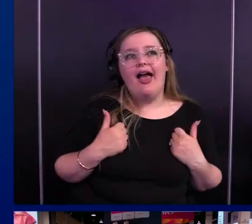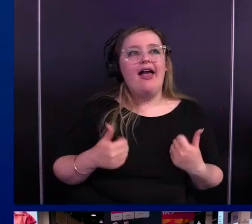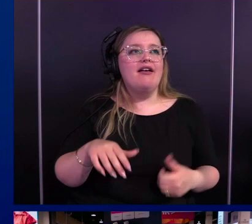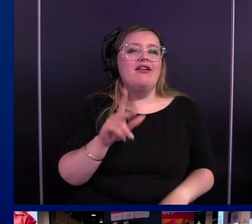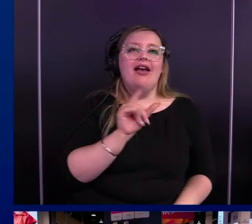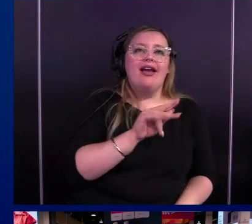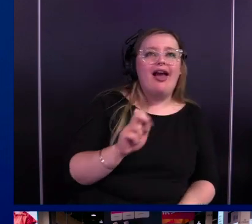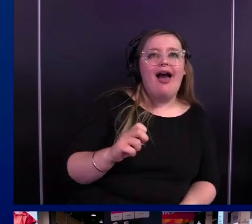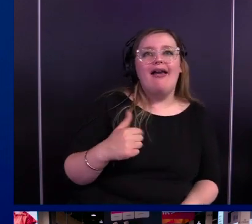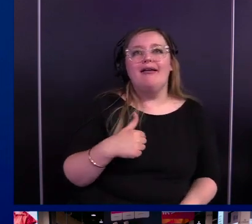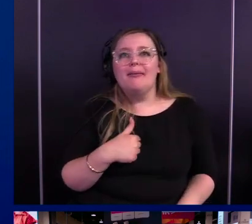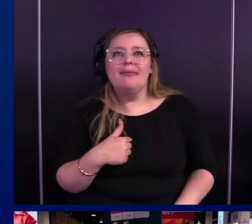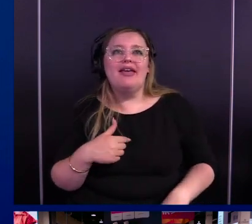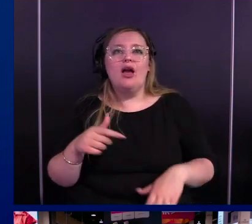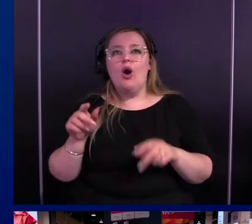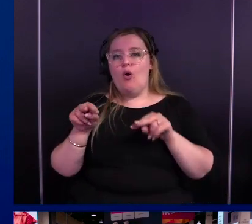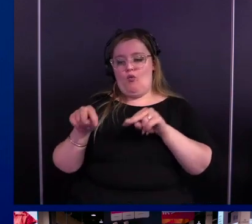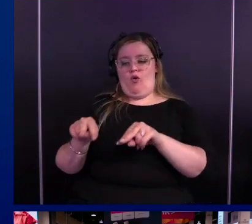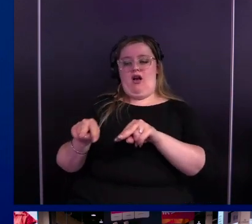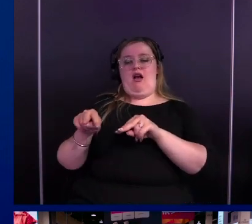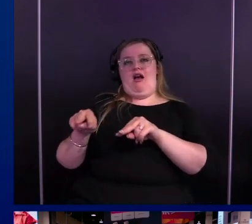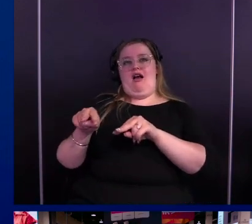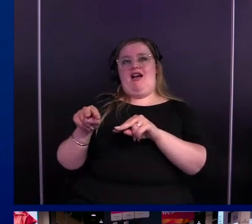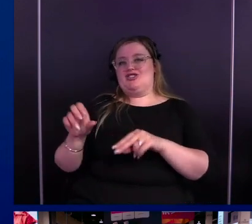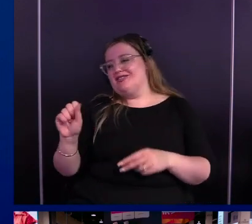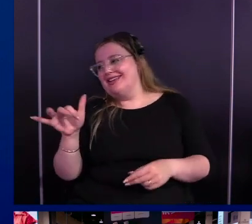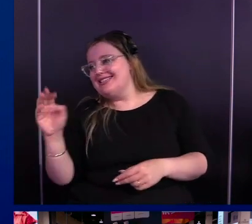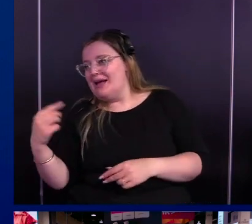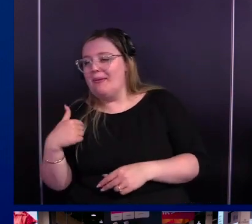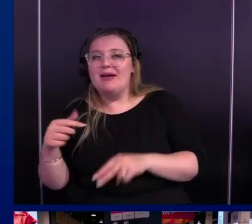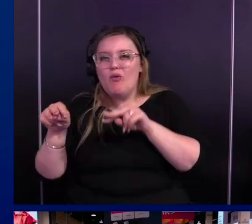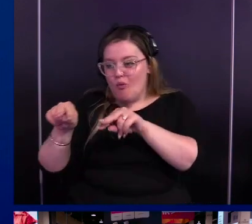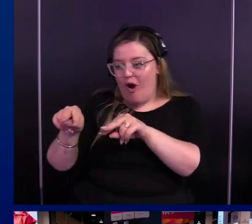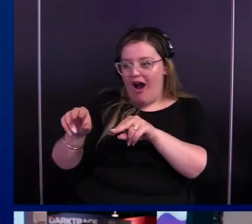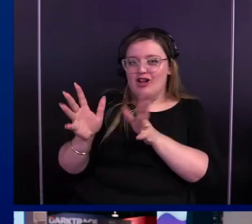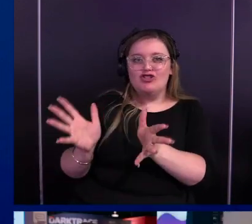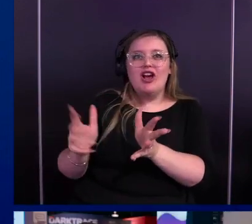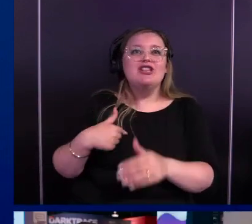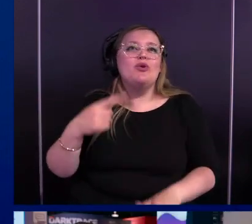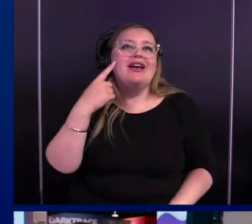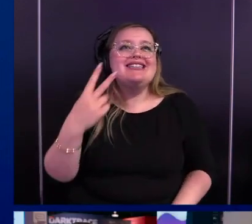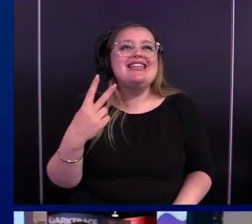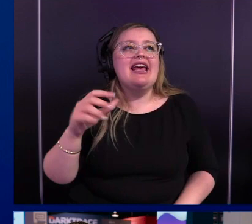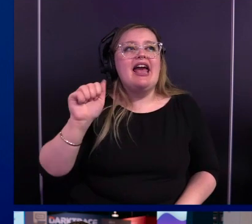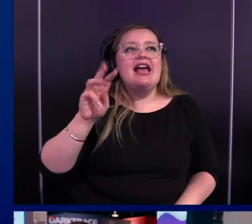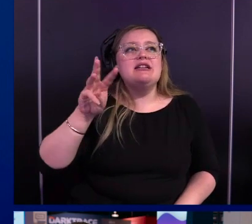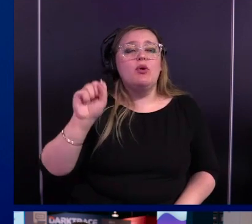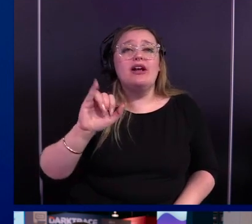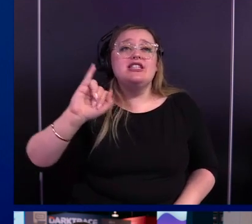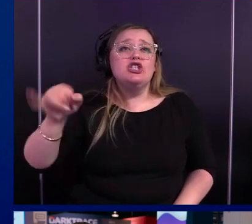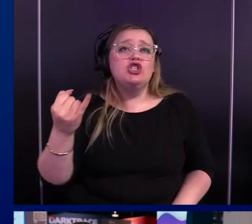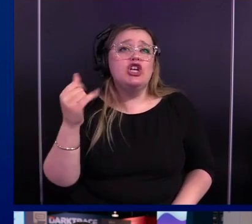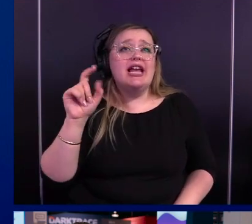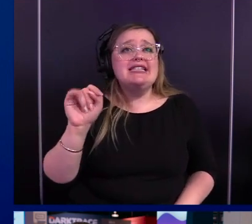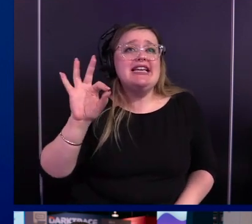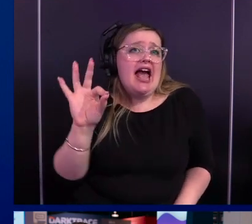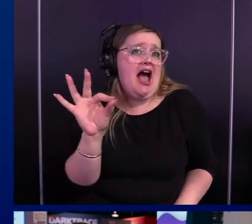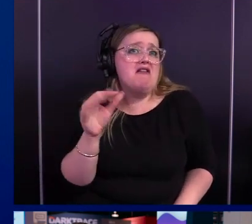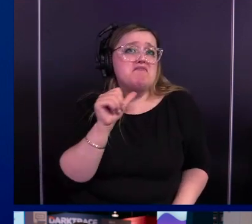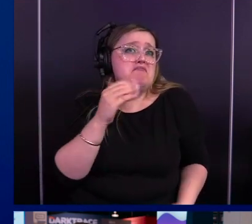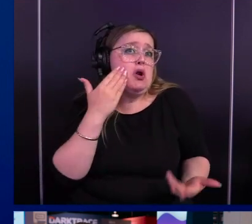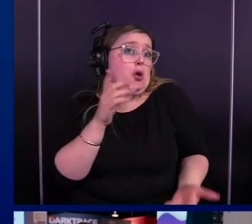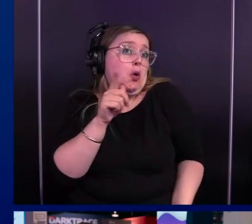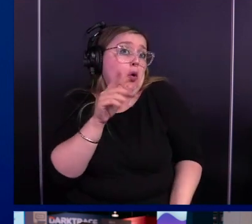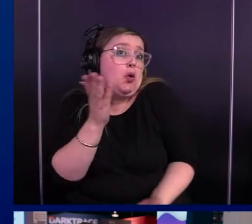and I, we watch the chat religiously, okay? So I see that there's AWS JTF. I don't know who you are. Let me know. Send me a whisper or